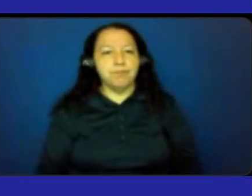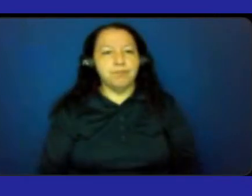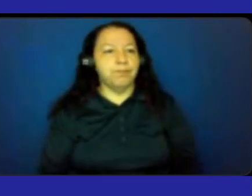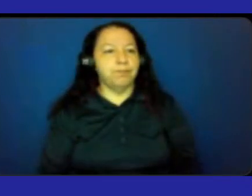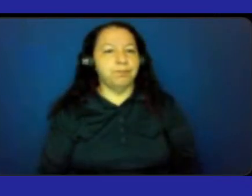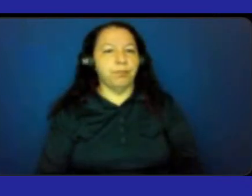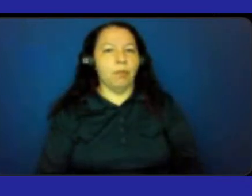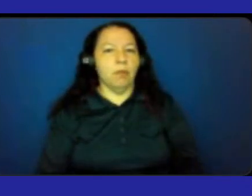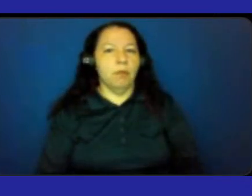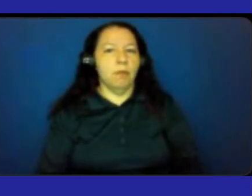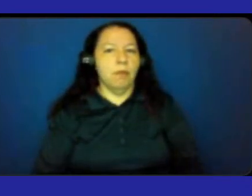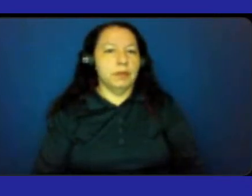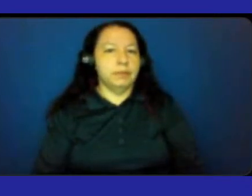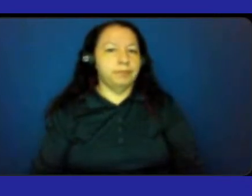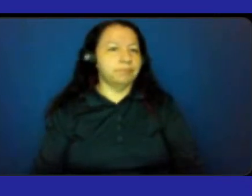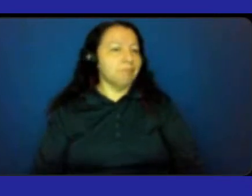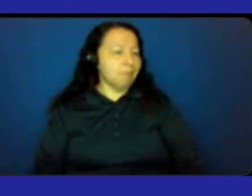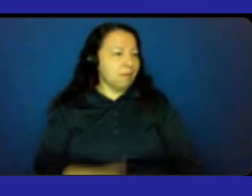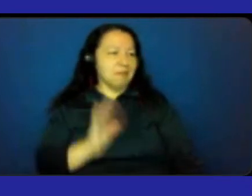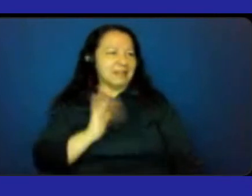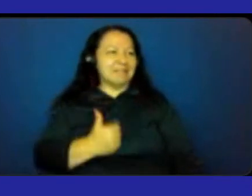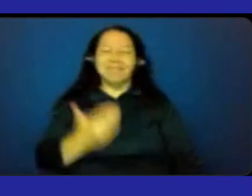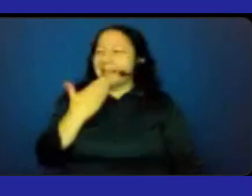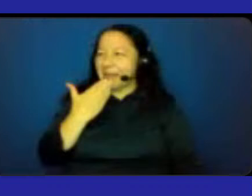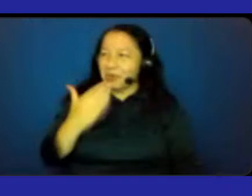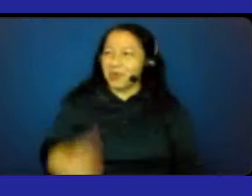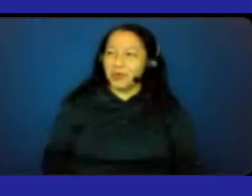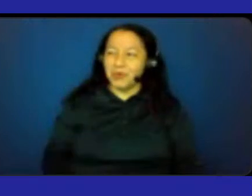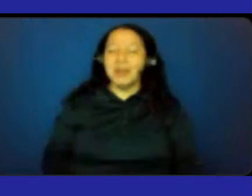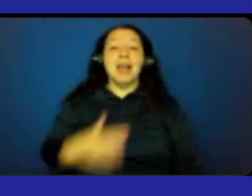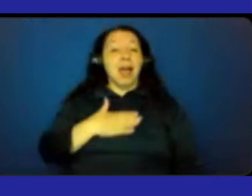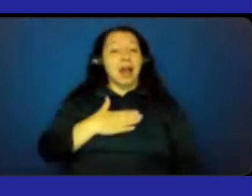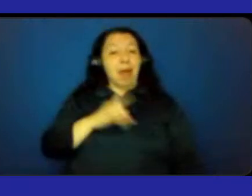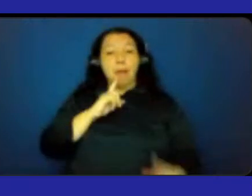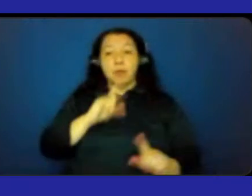That's it. Thank you. And happy to report back